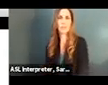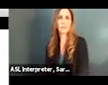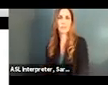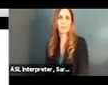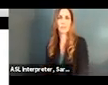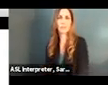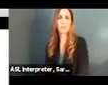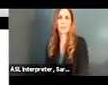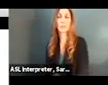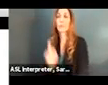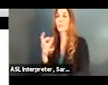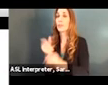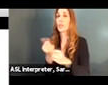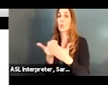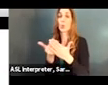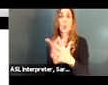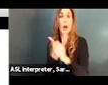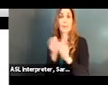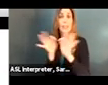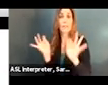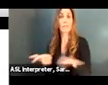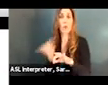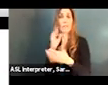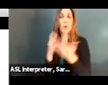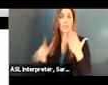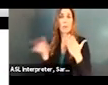be getting a new updated referral form for some of you that